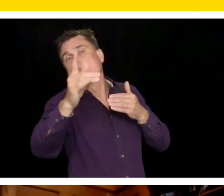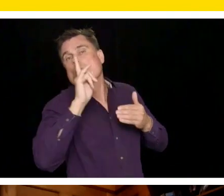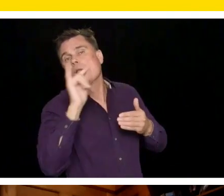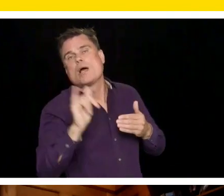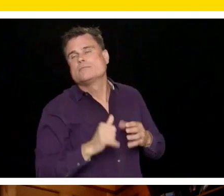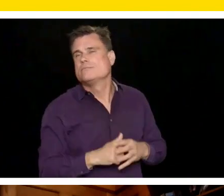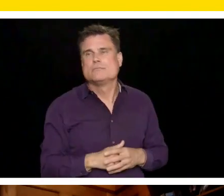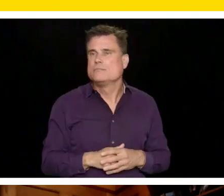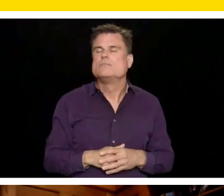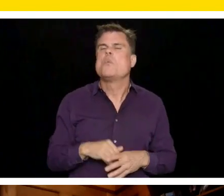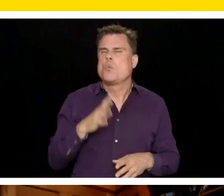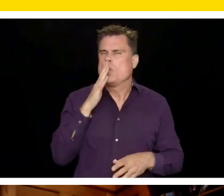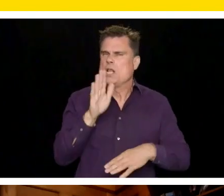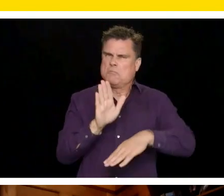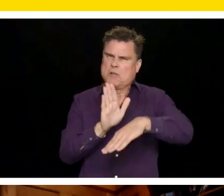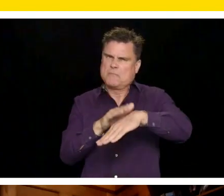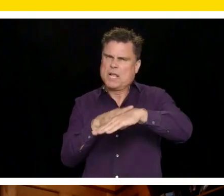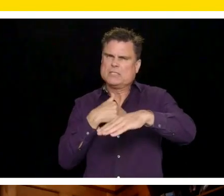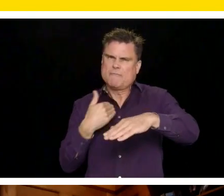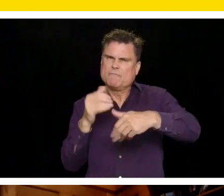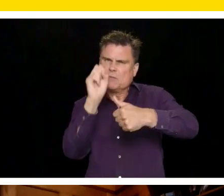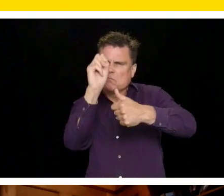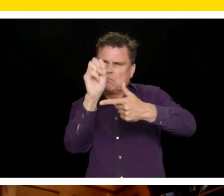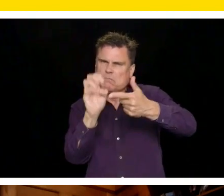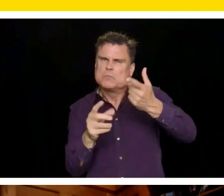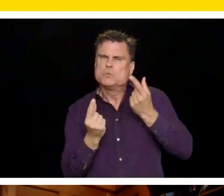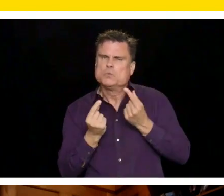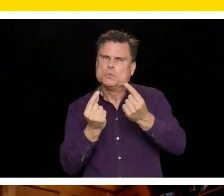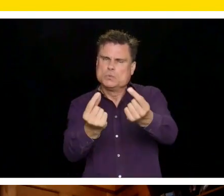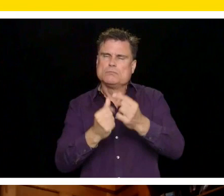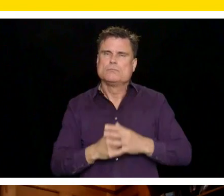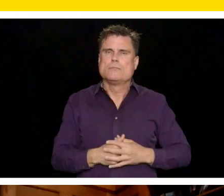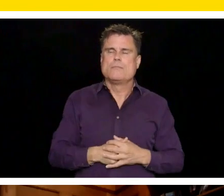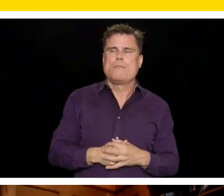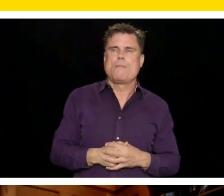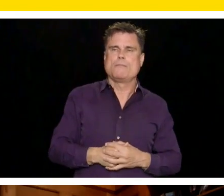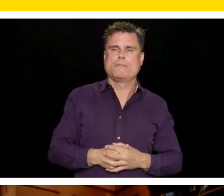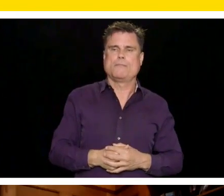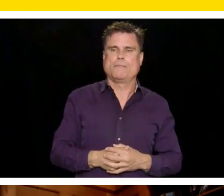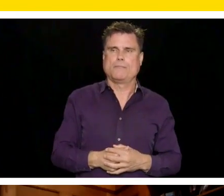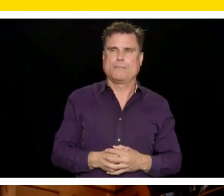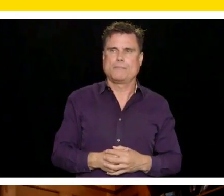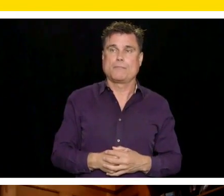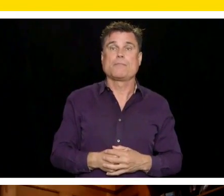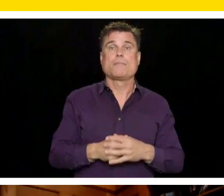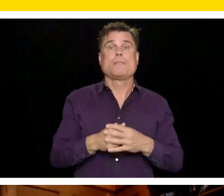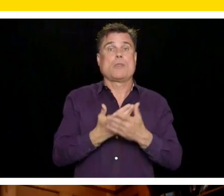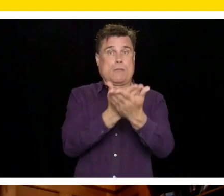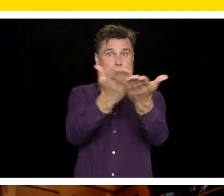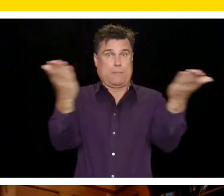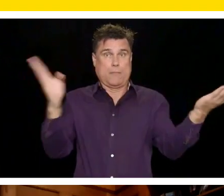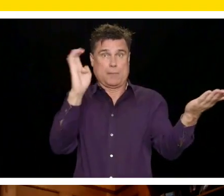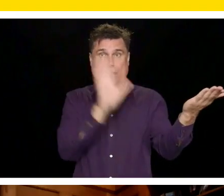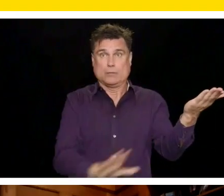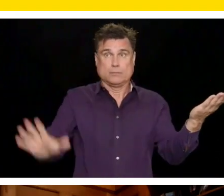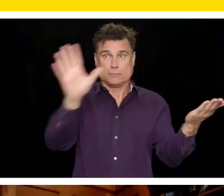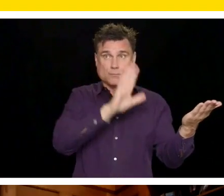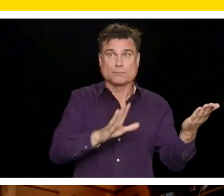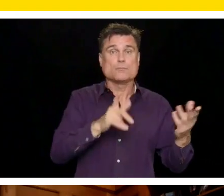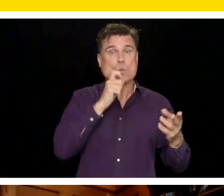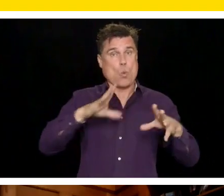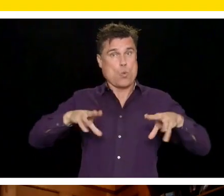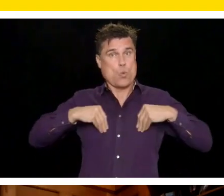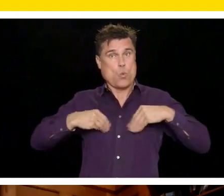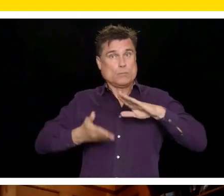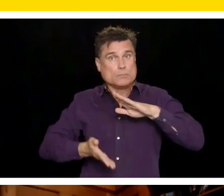that we've been dealing with, I have found them to be nothing but resilient and innovative in this crisis, and coming together to